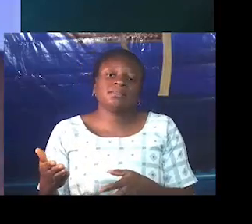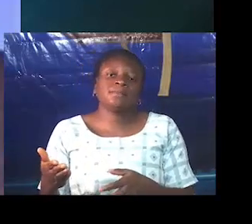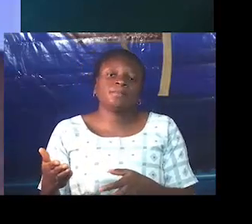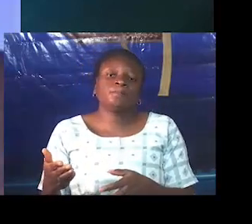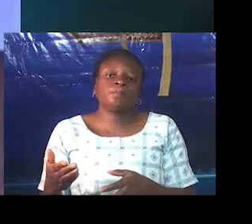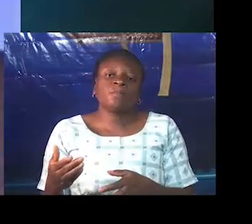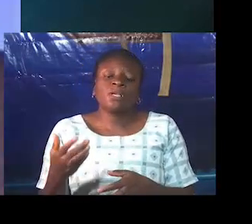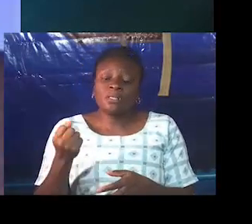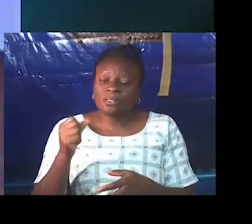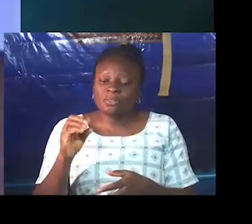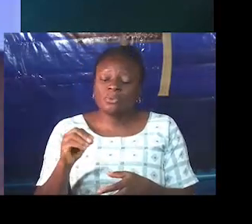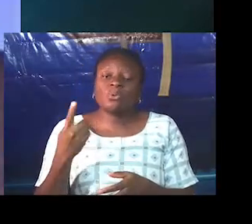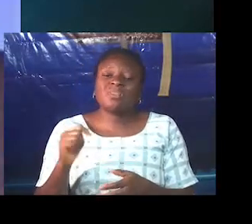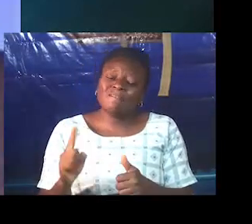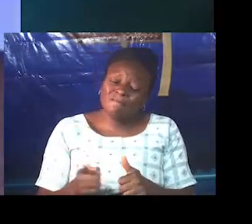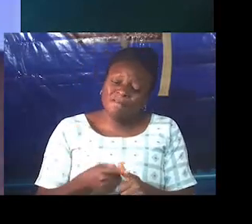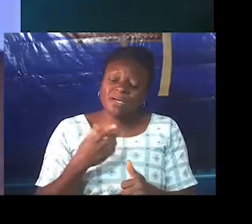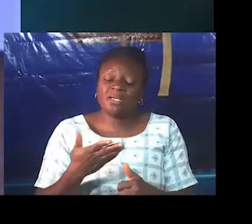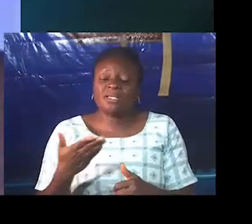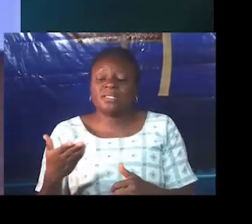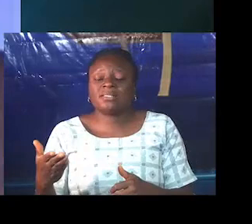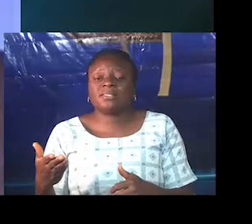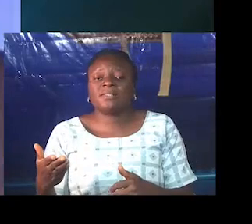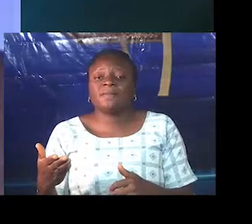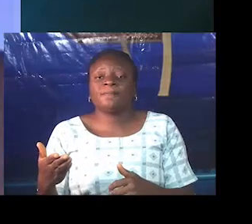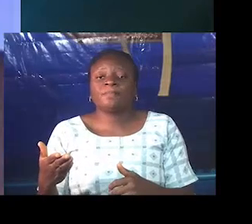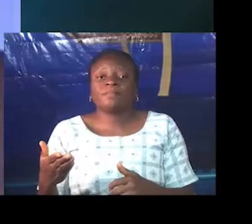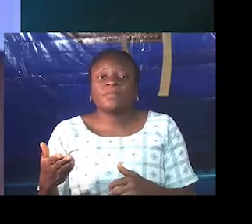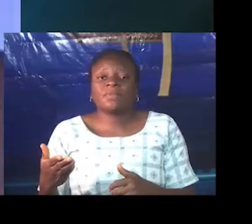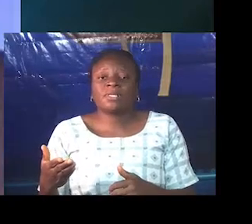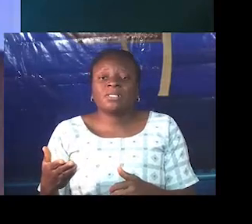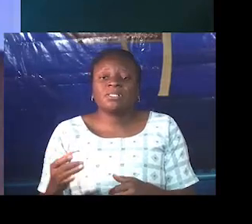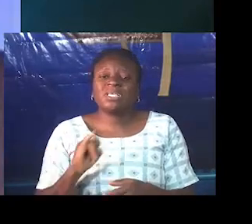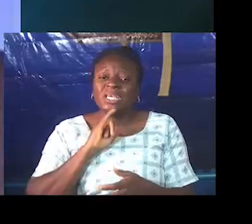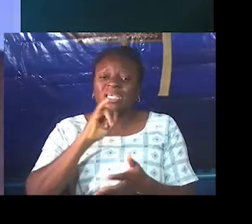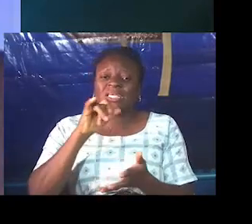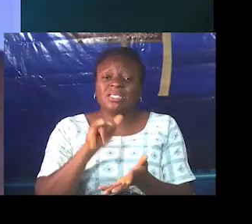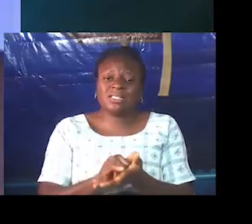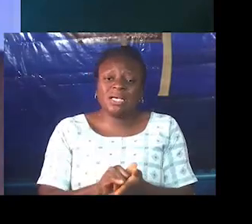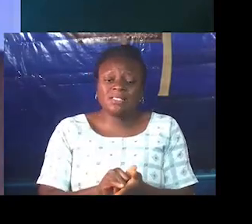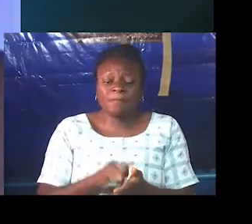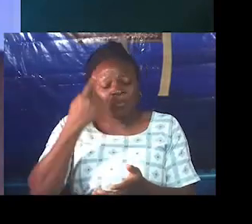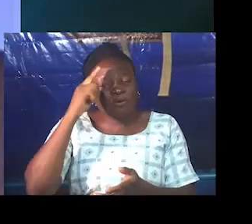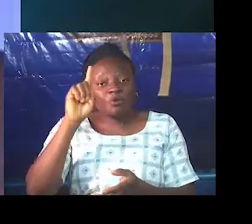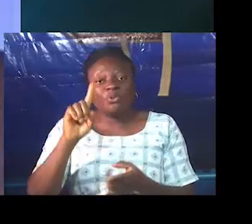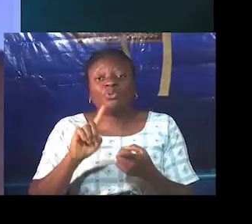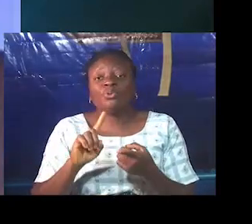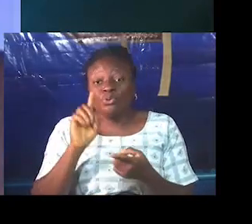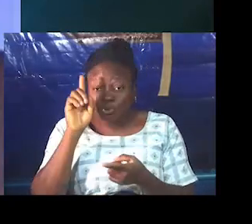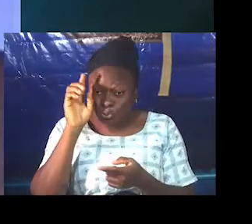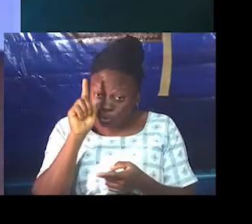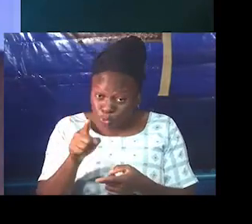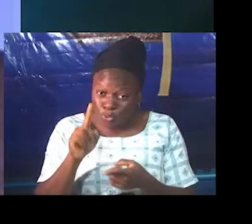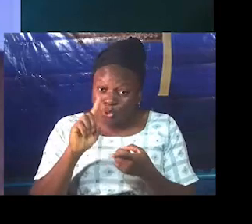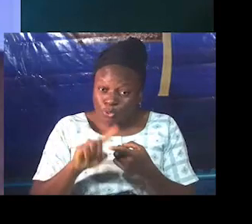the first thing we say again, as I build on this, is that in order to know the specific person, the first